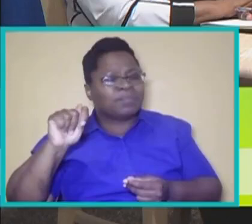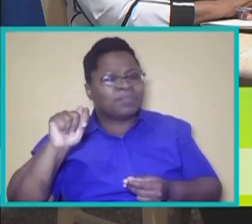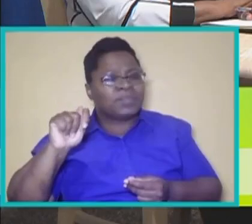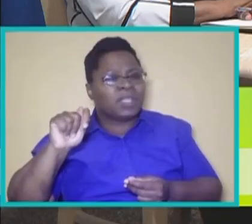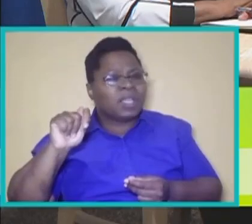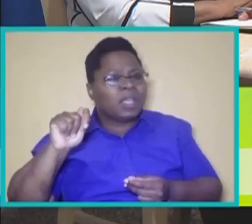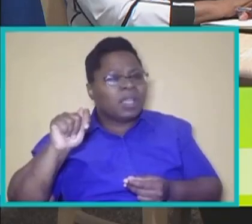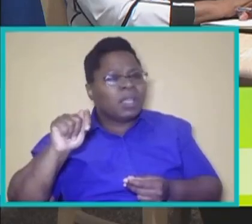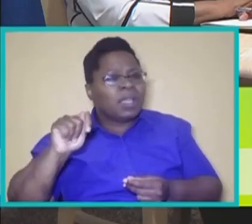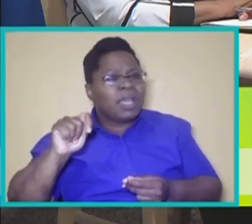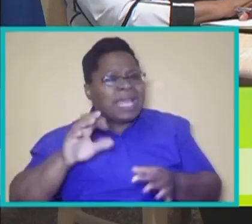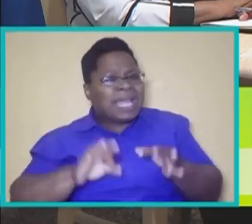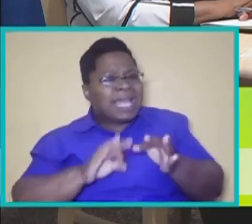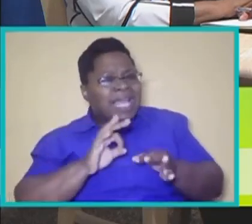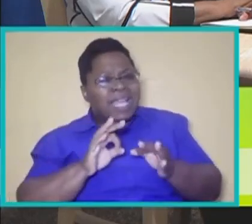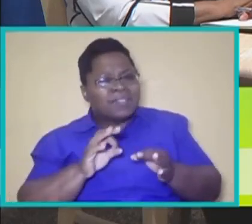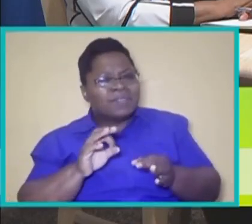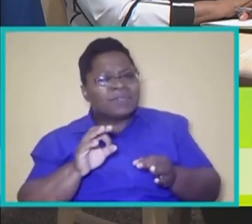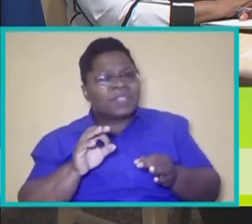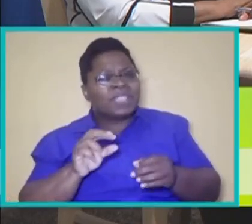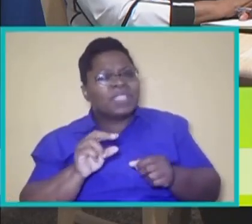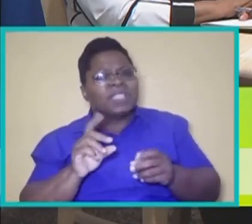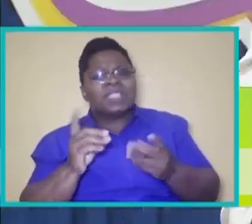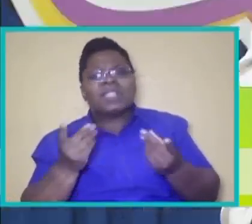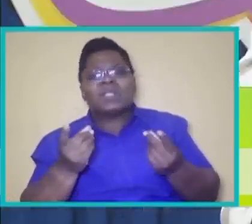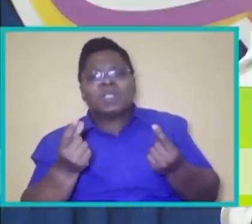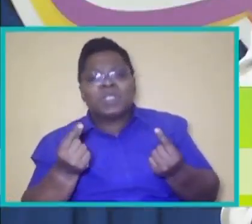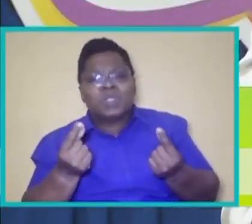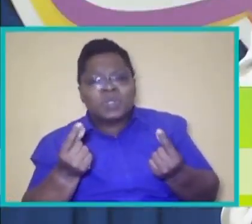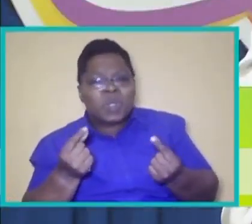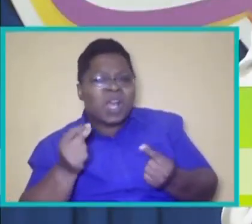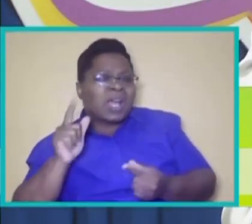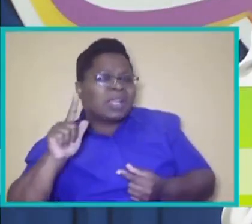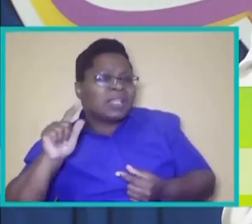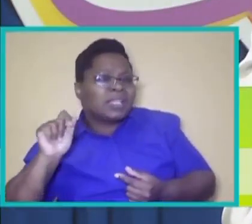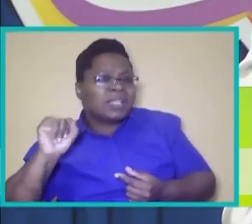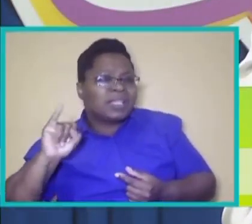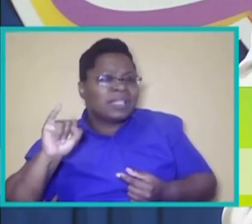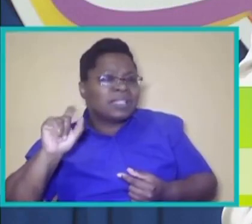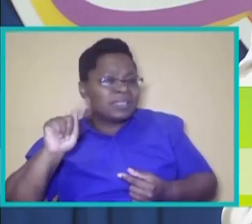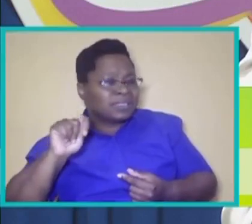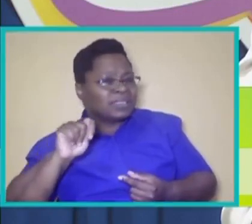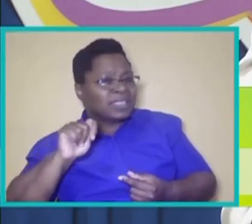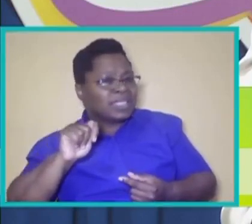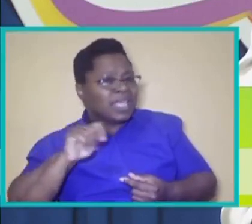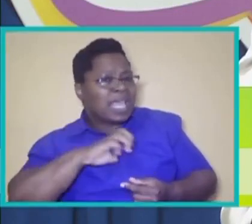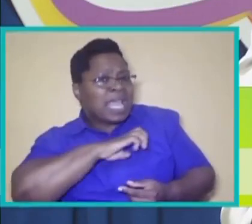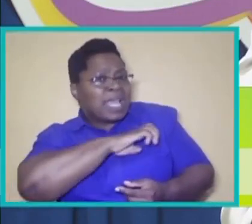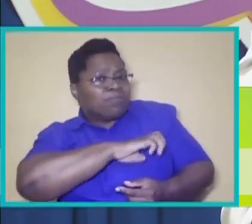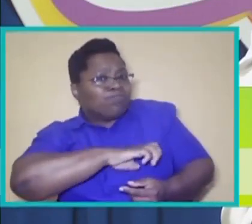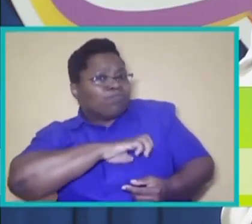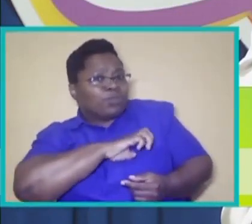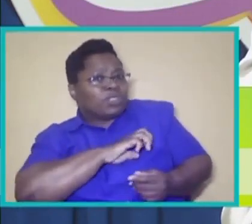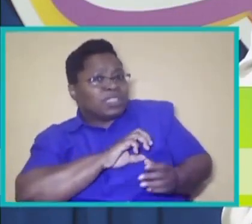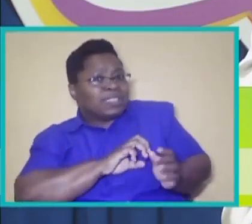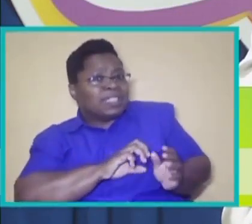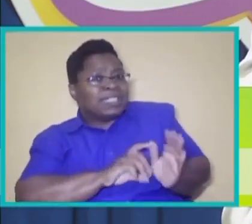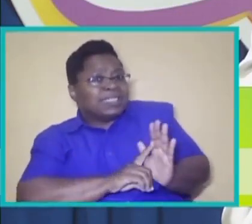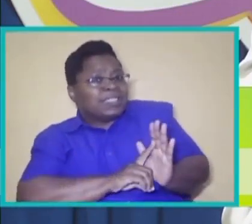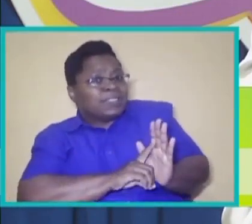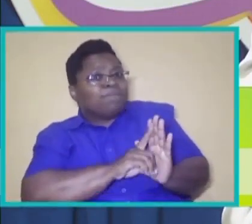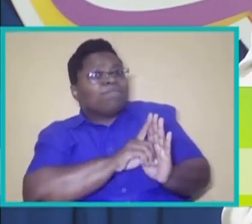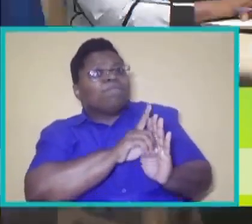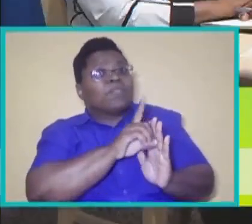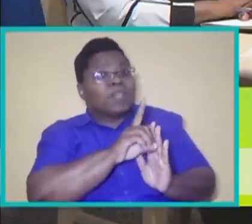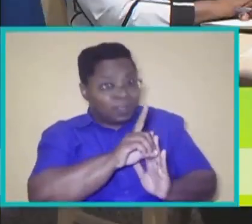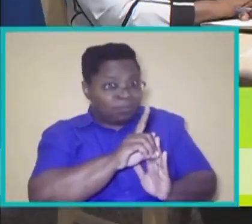like to suggest that the literature at Form 5, it should be taught straight through to Form 5. Afterwards, for